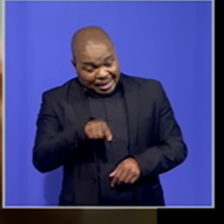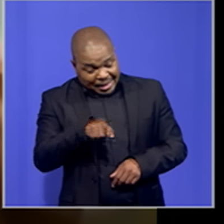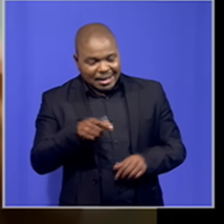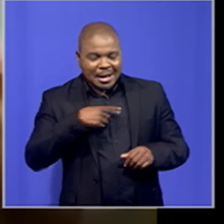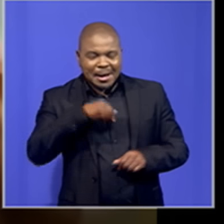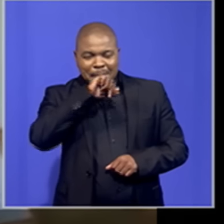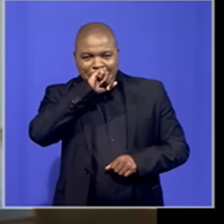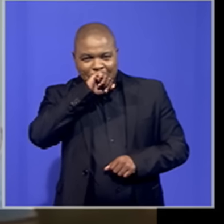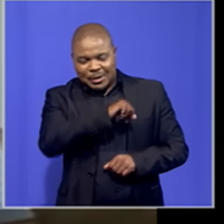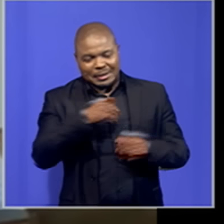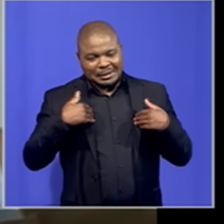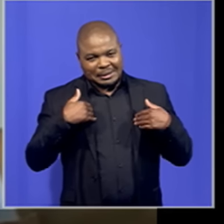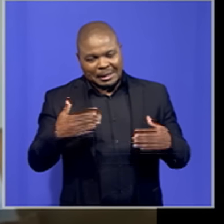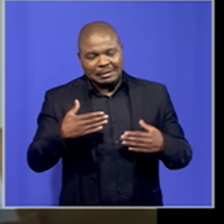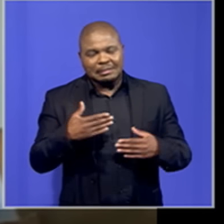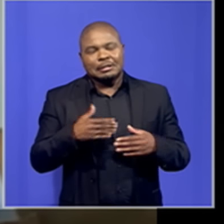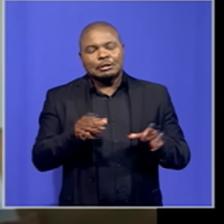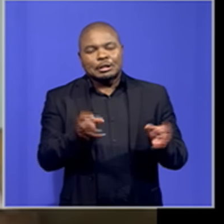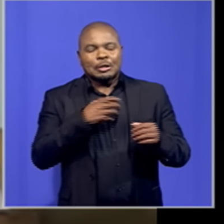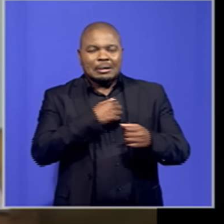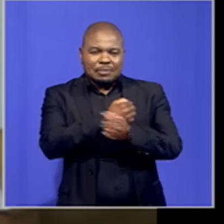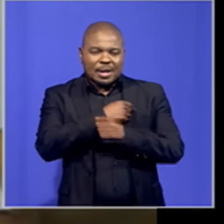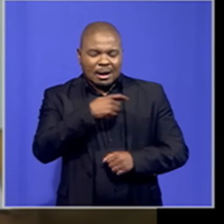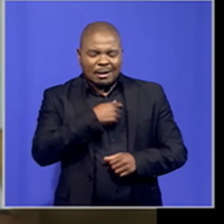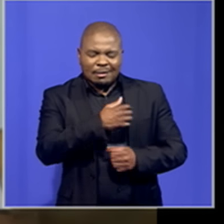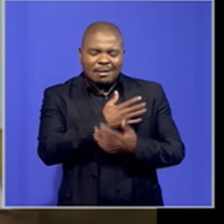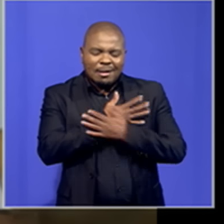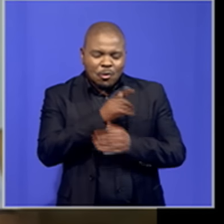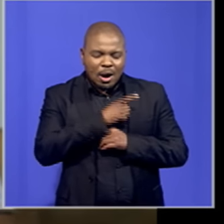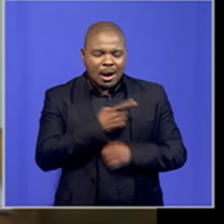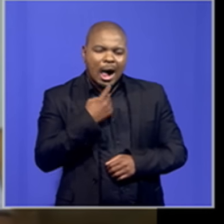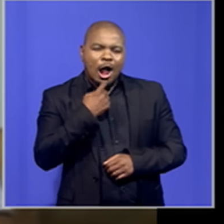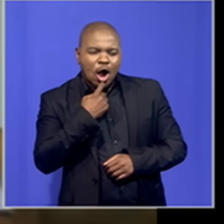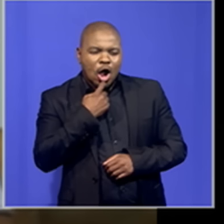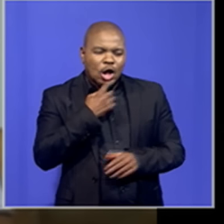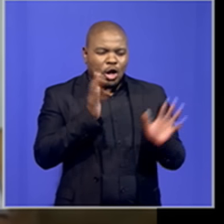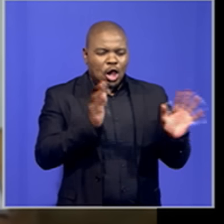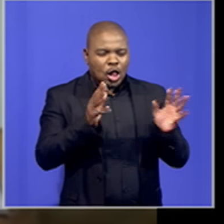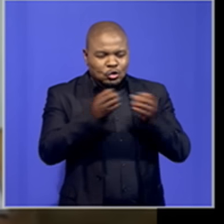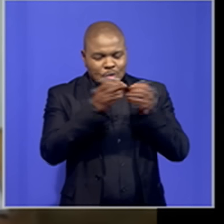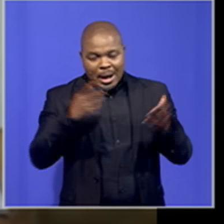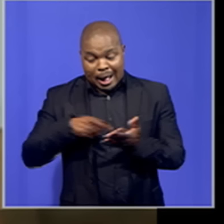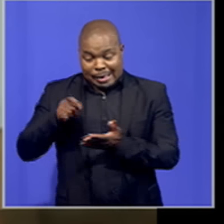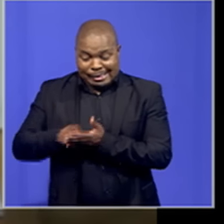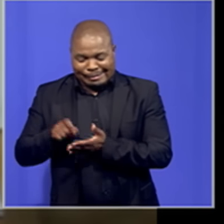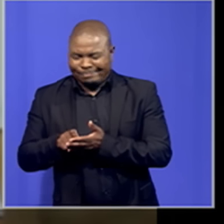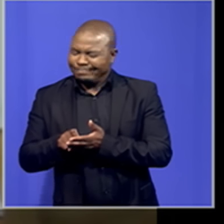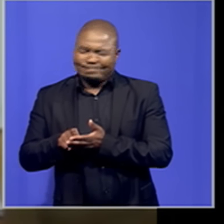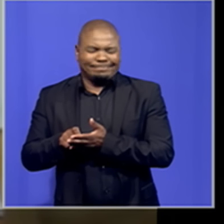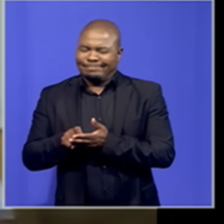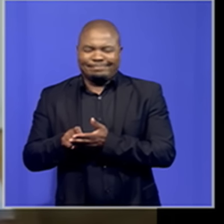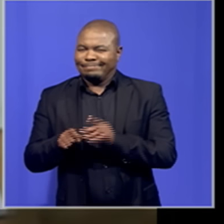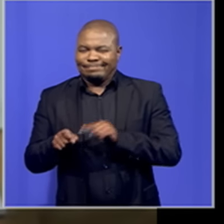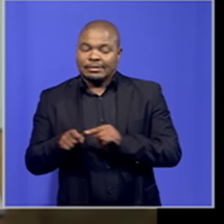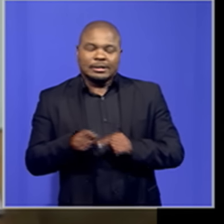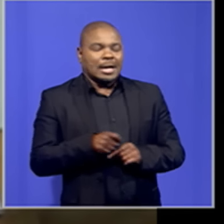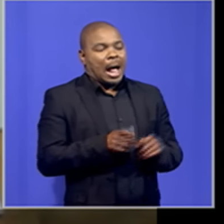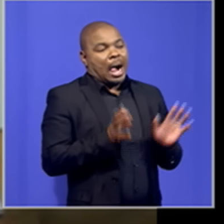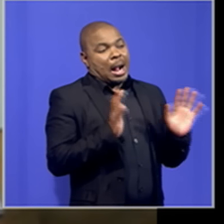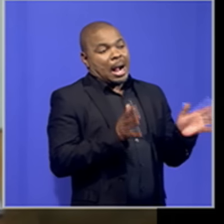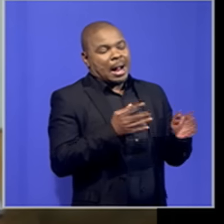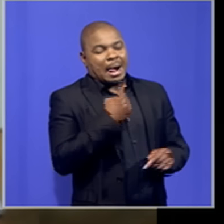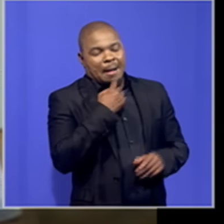radio le simolotseng teng ke se bui go feta jaaka nka nna mokwadi.